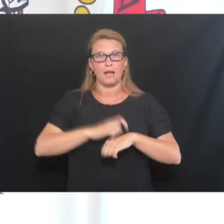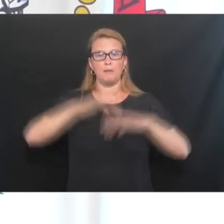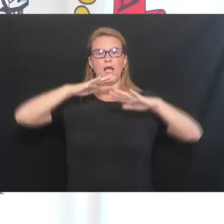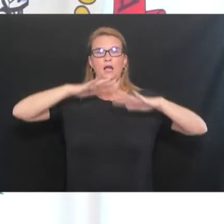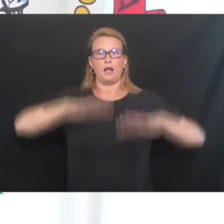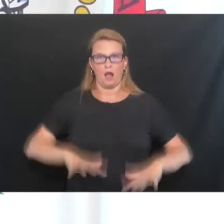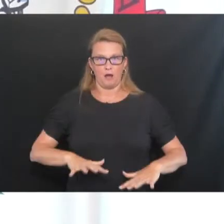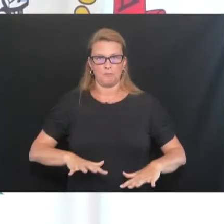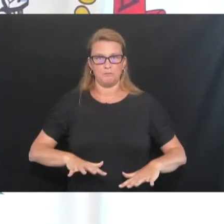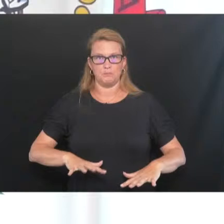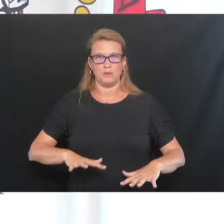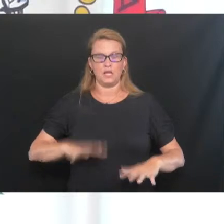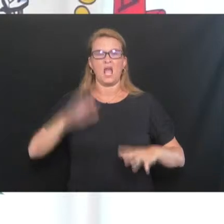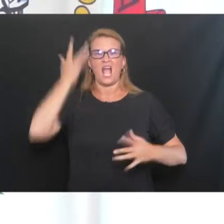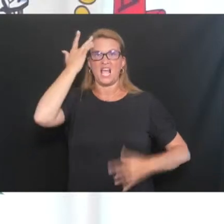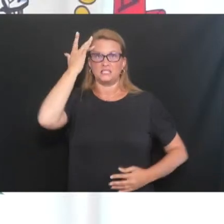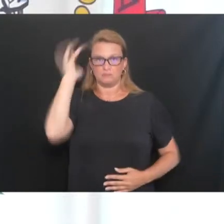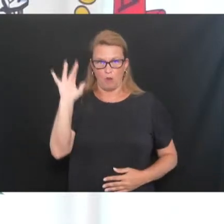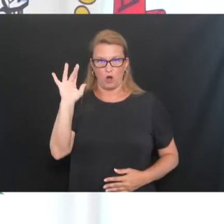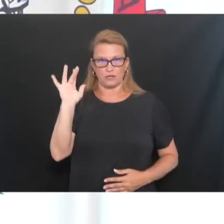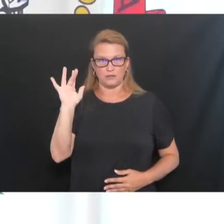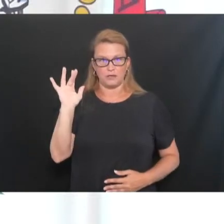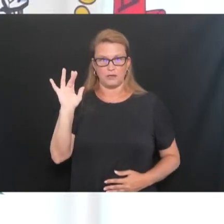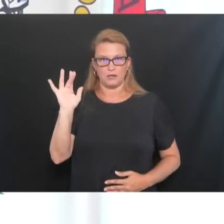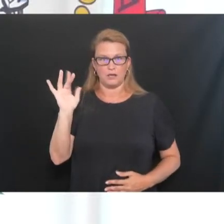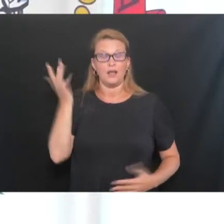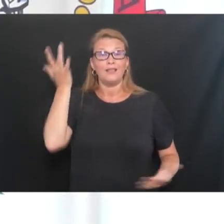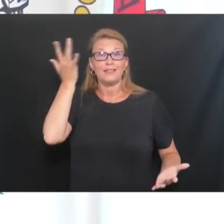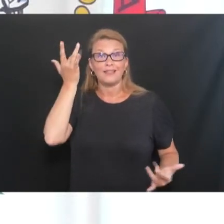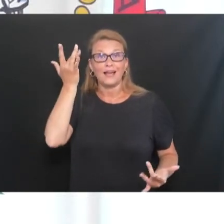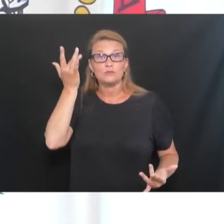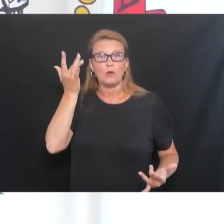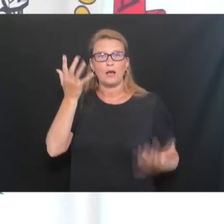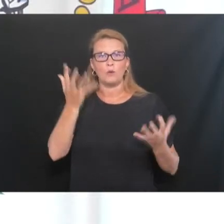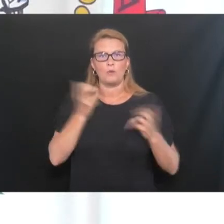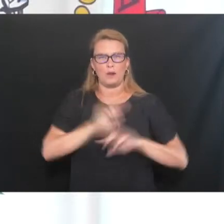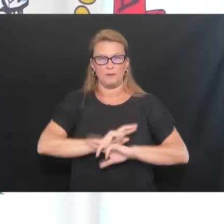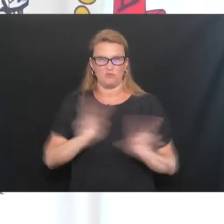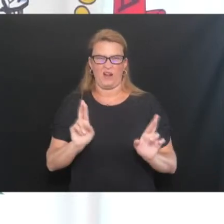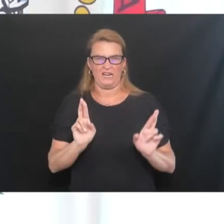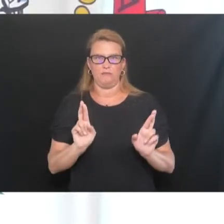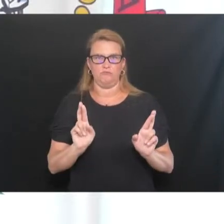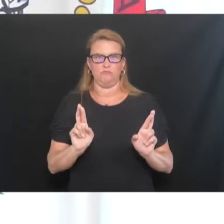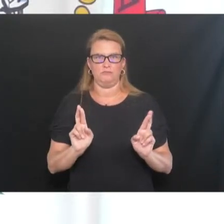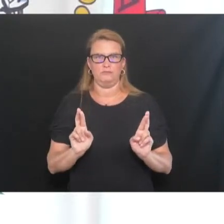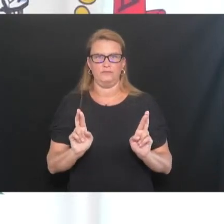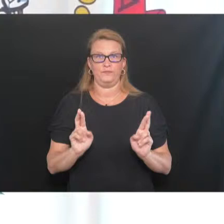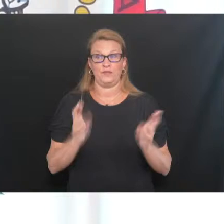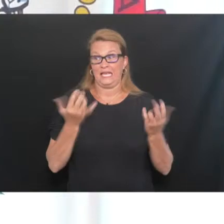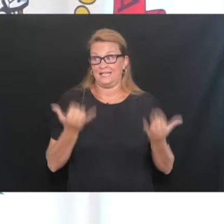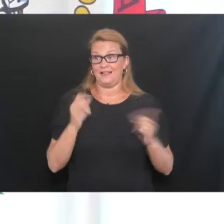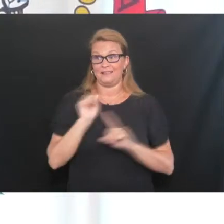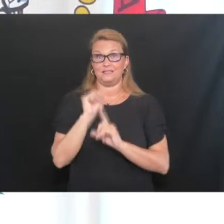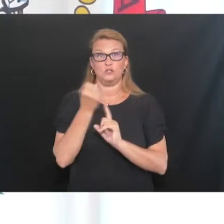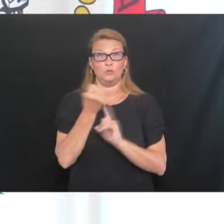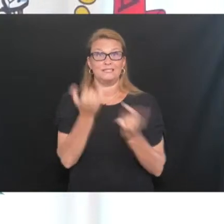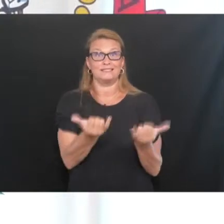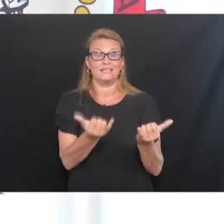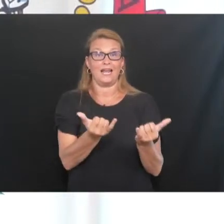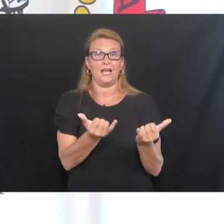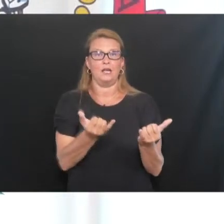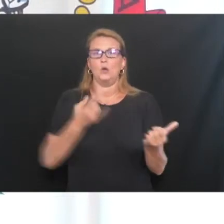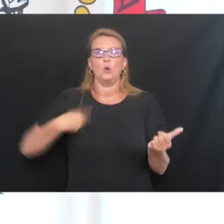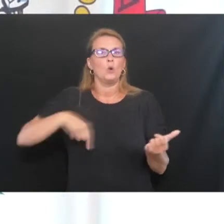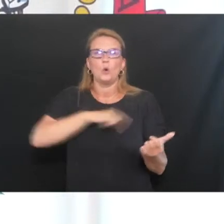and very smart. And that's why we want to be ahead of it. You know, in this situation right here today, we